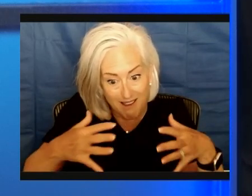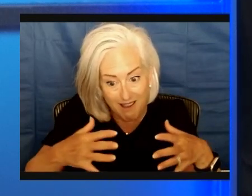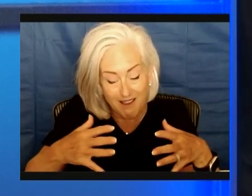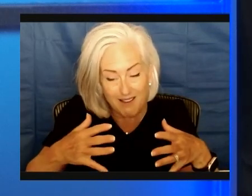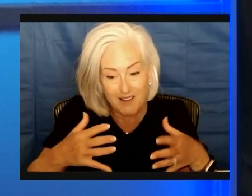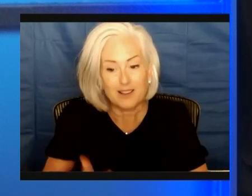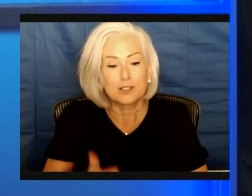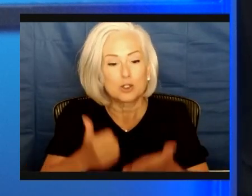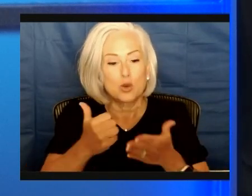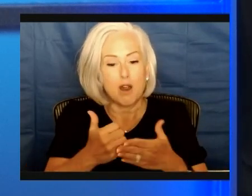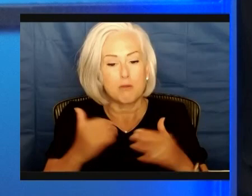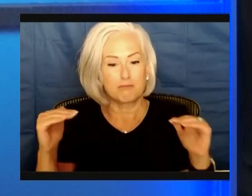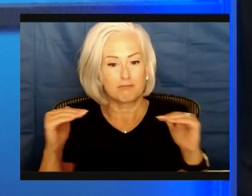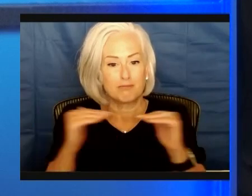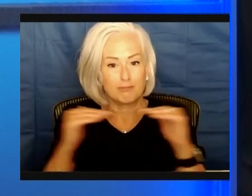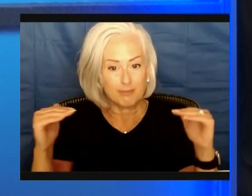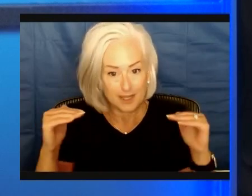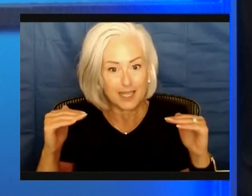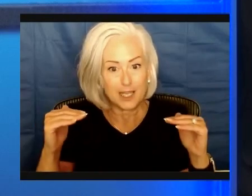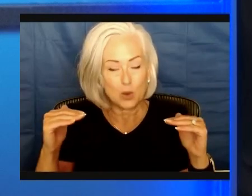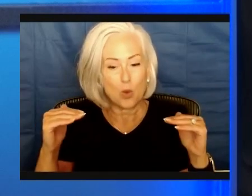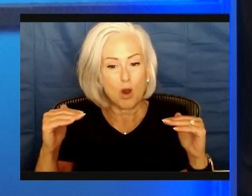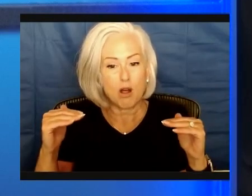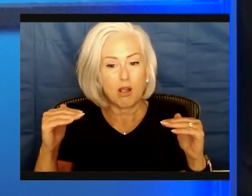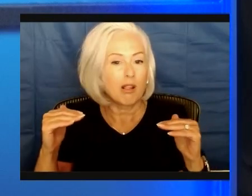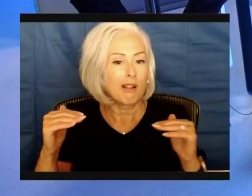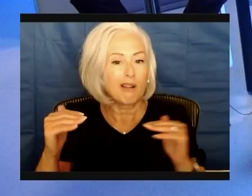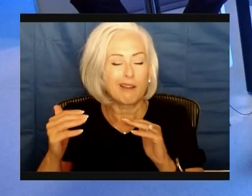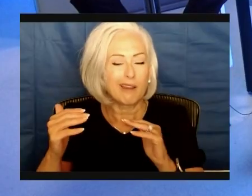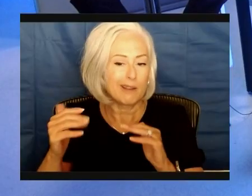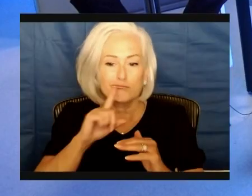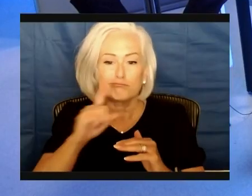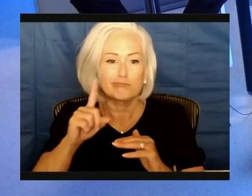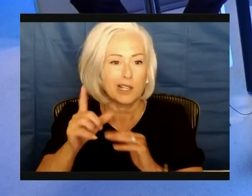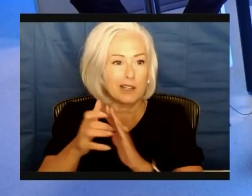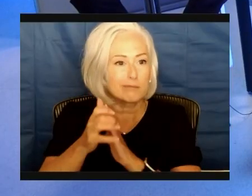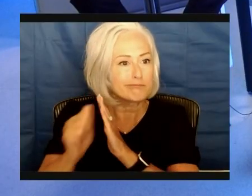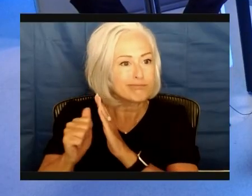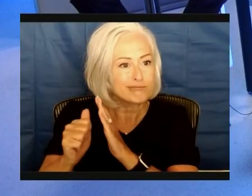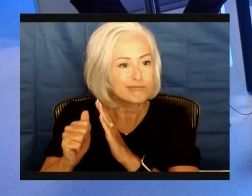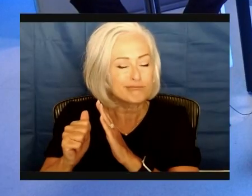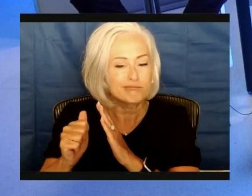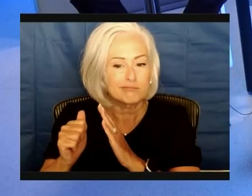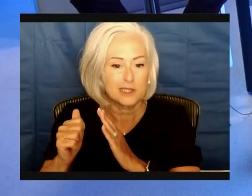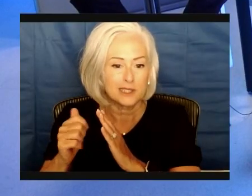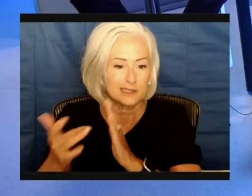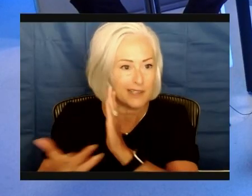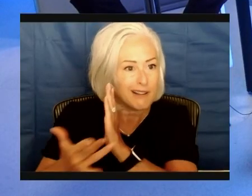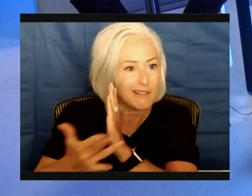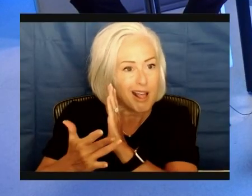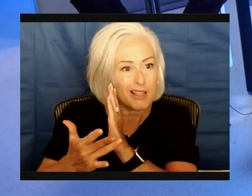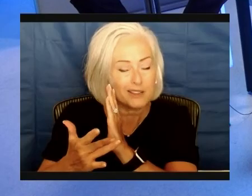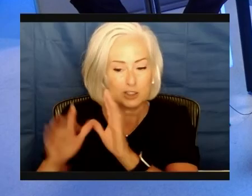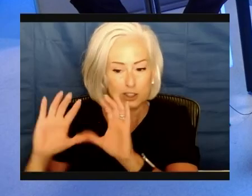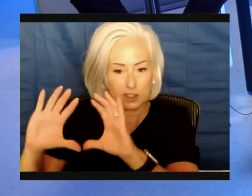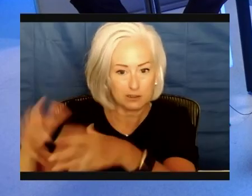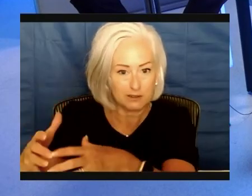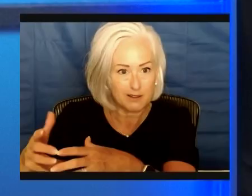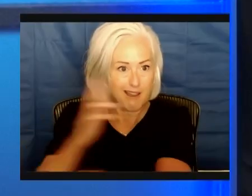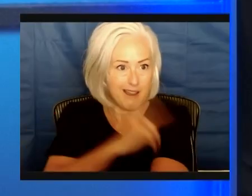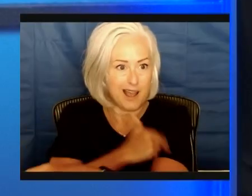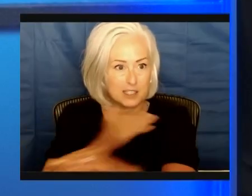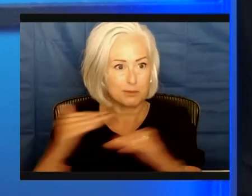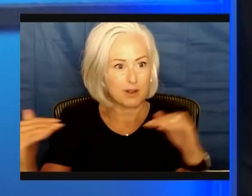at a state-of-the-art trauma center like ours. That's impressive. So how did you get connected to Ethiopia? So